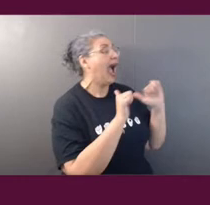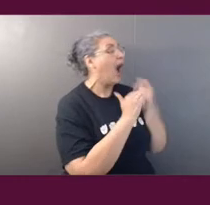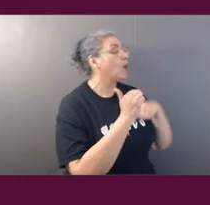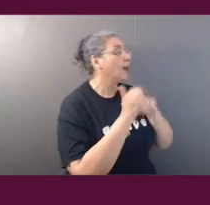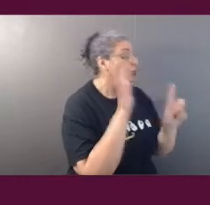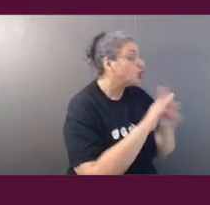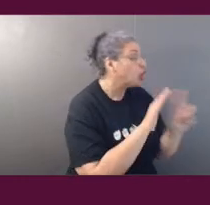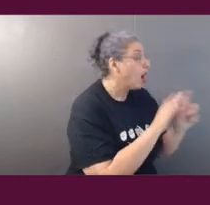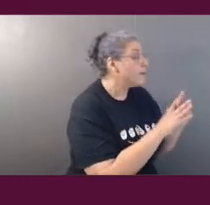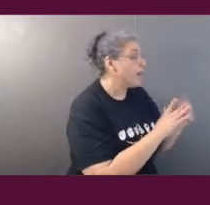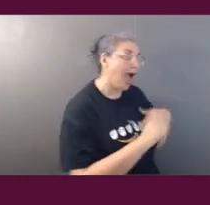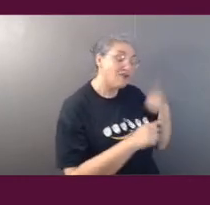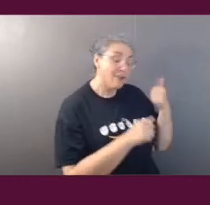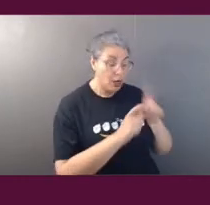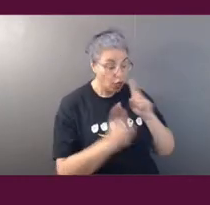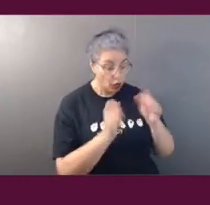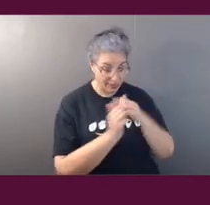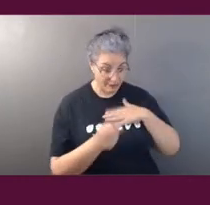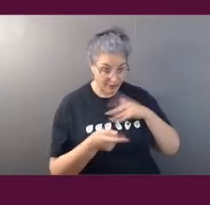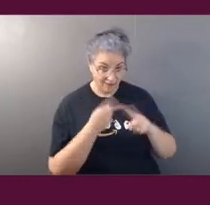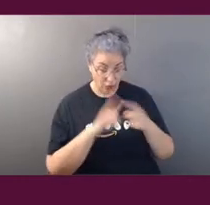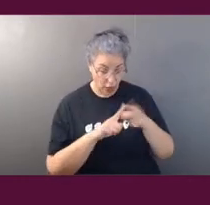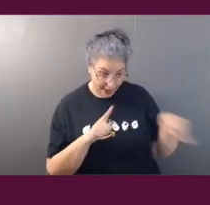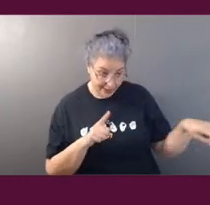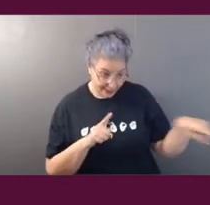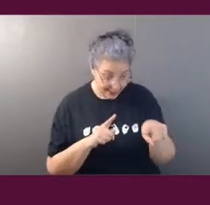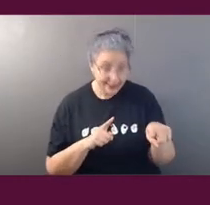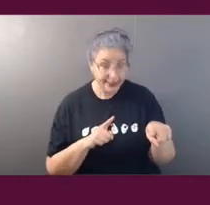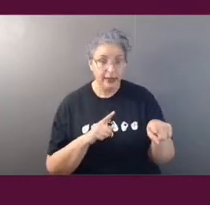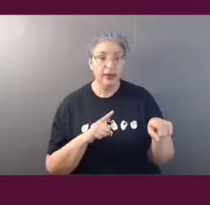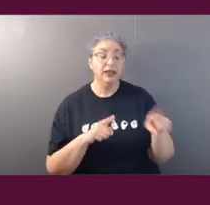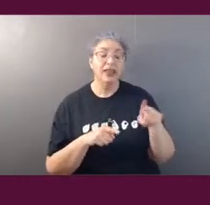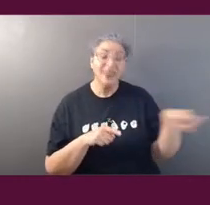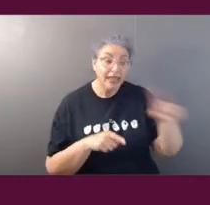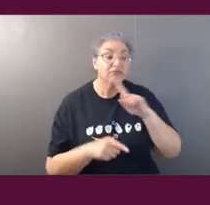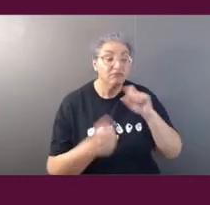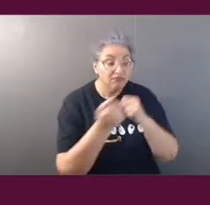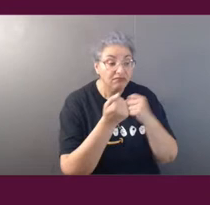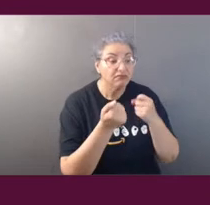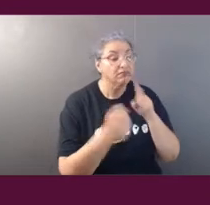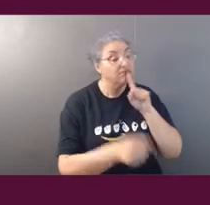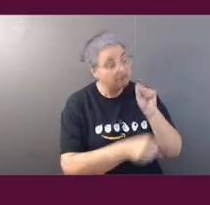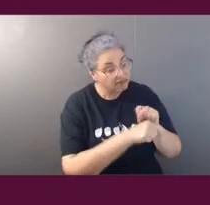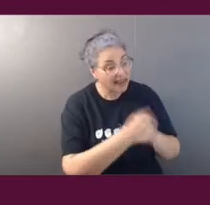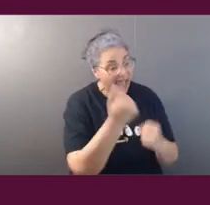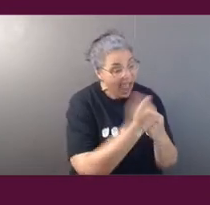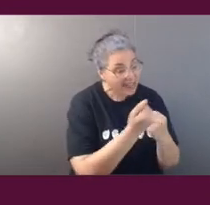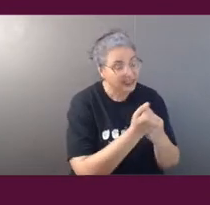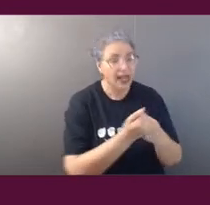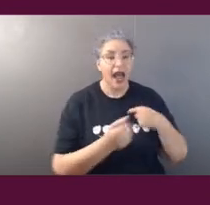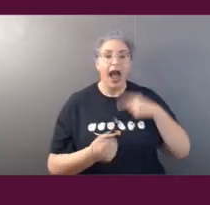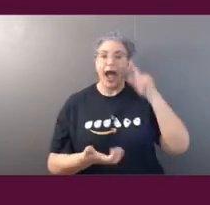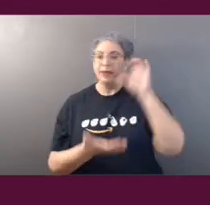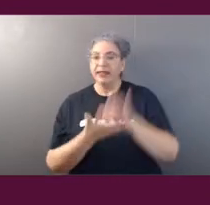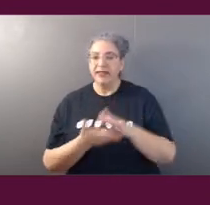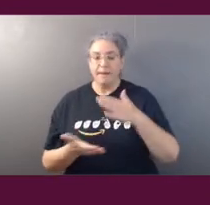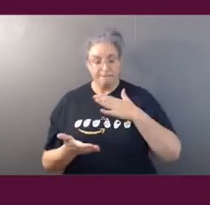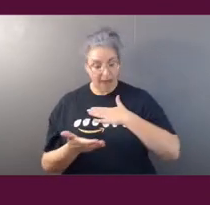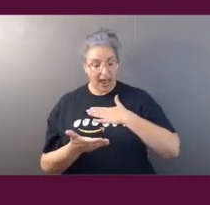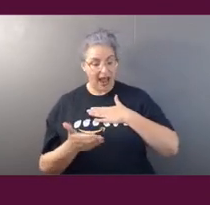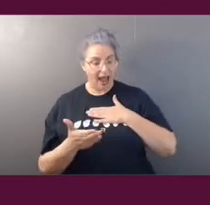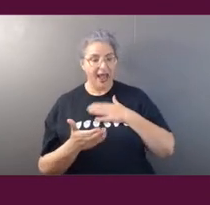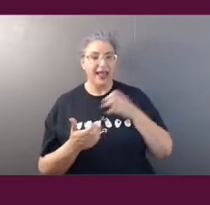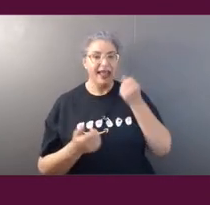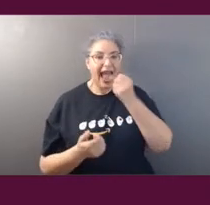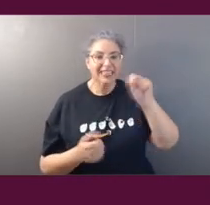and how they were going to show up. And I was talking to my friends who are real activists. Like, I believe, you know, in activating my activism where I